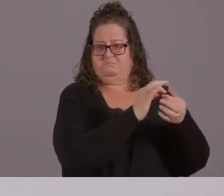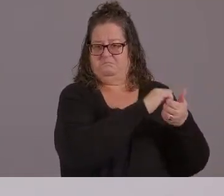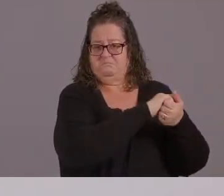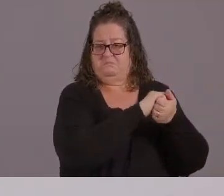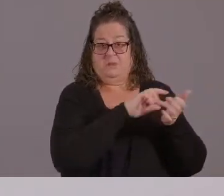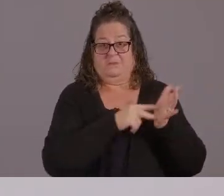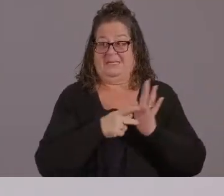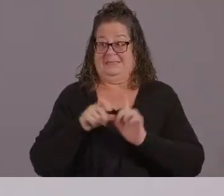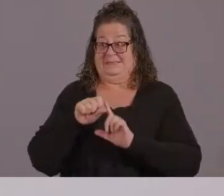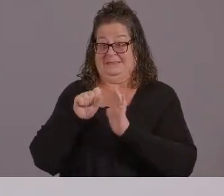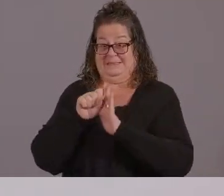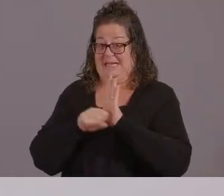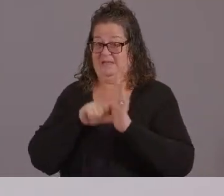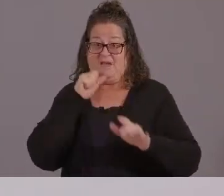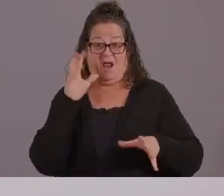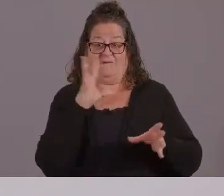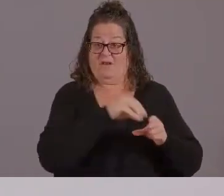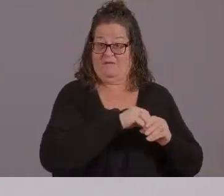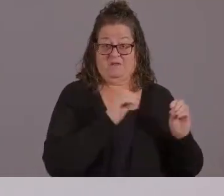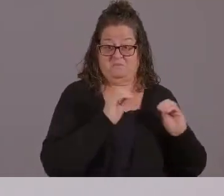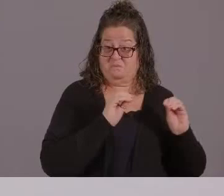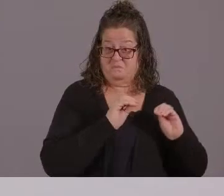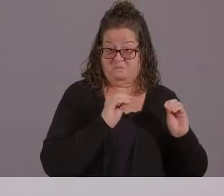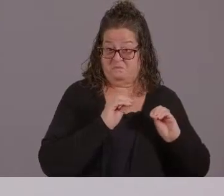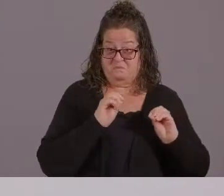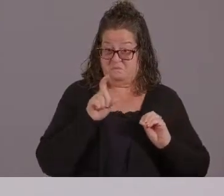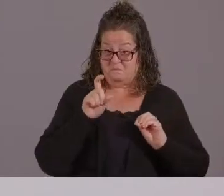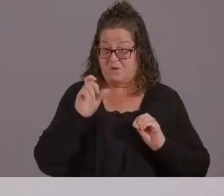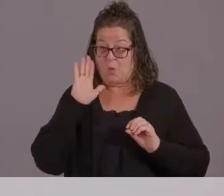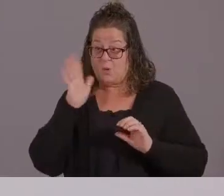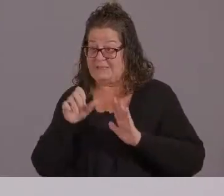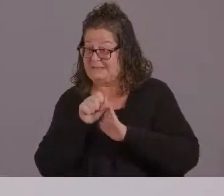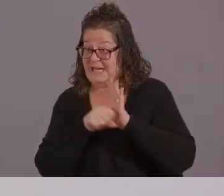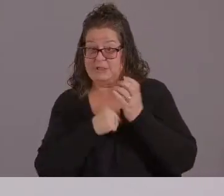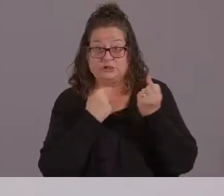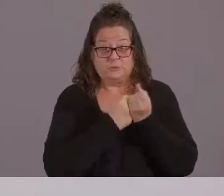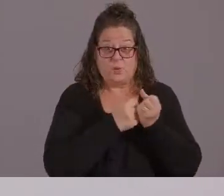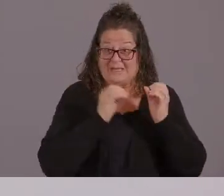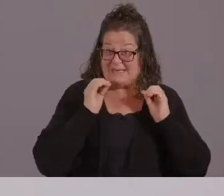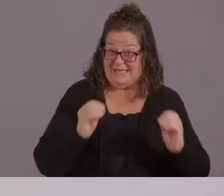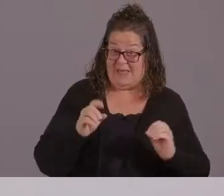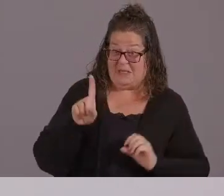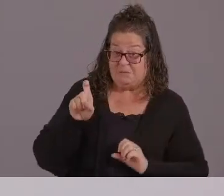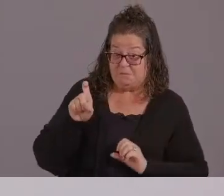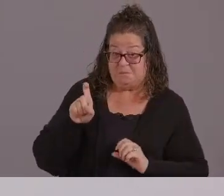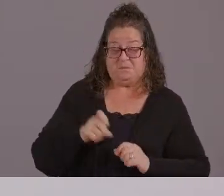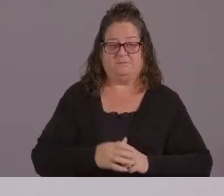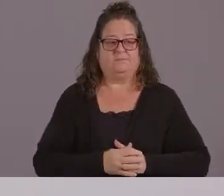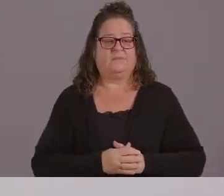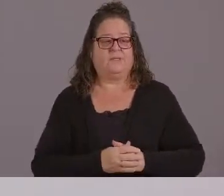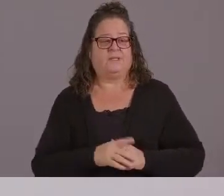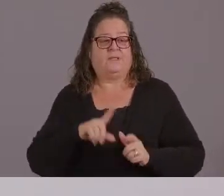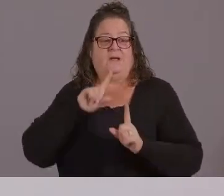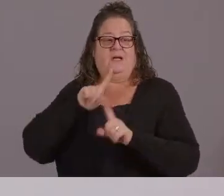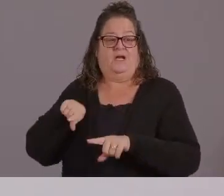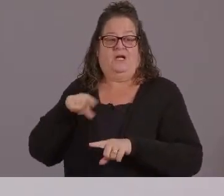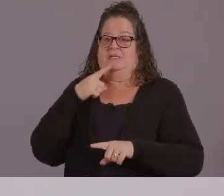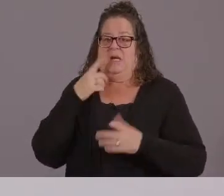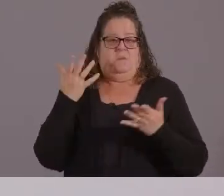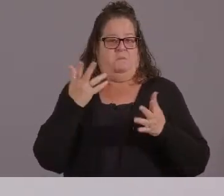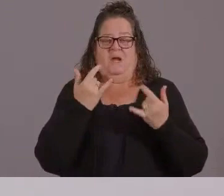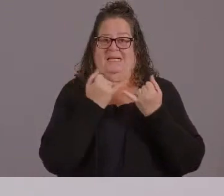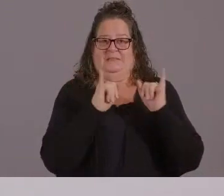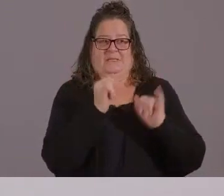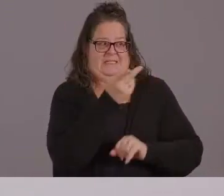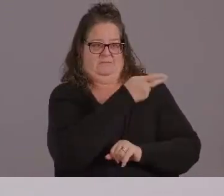state extend any resources toward it? So this would be an independent partnership with FEMA and Pima County. So the state would